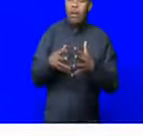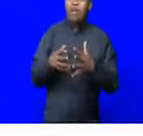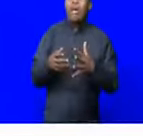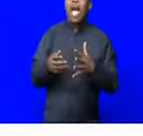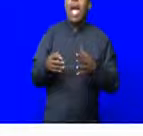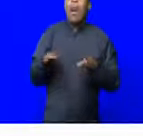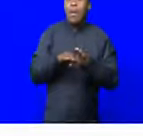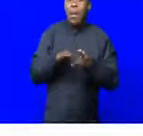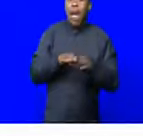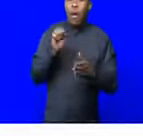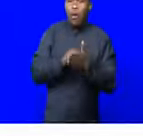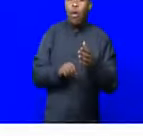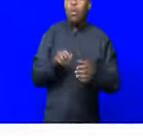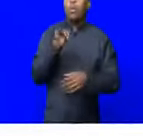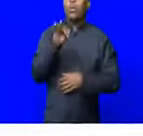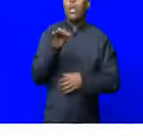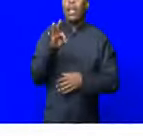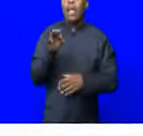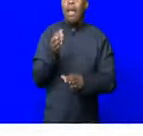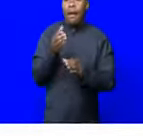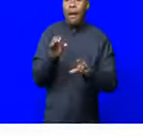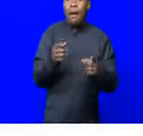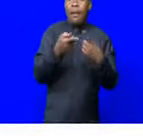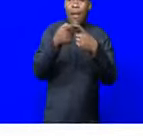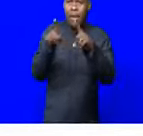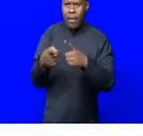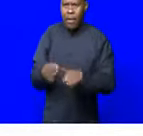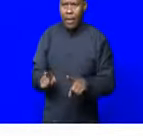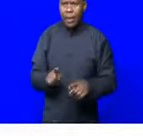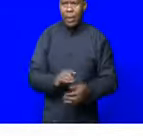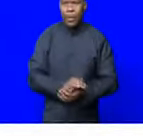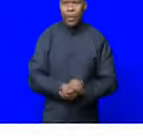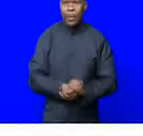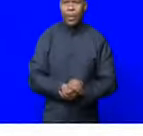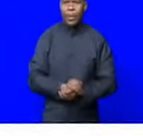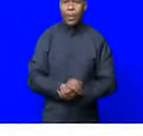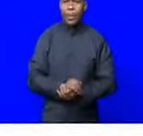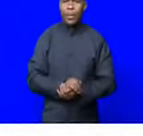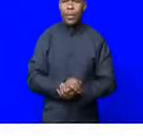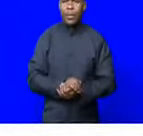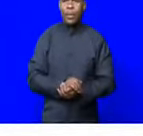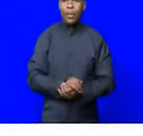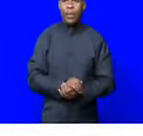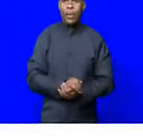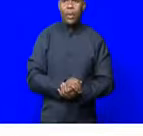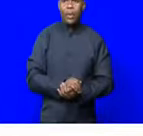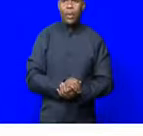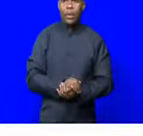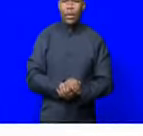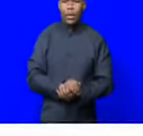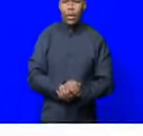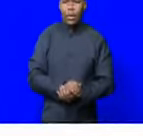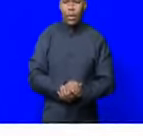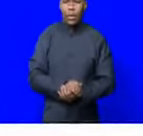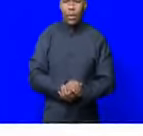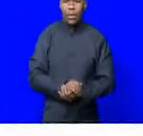different countries across the globe. For Eswatini TV News, I'm Thandeka Dlamini with Themba Shabangu, Matsapa.